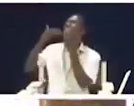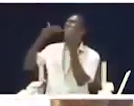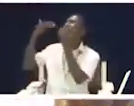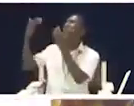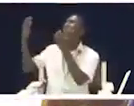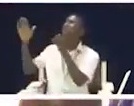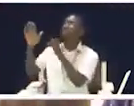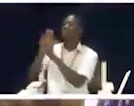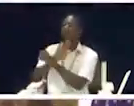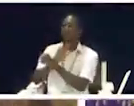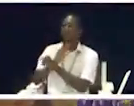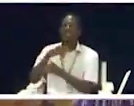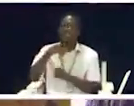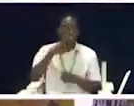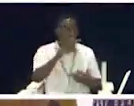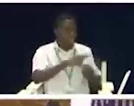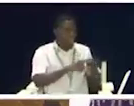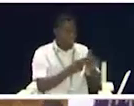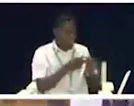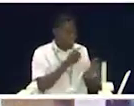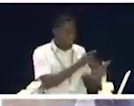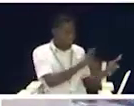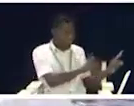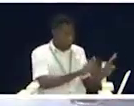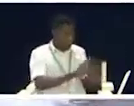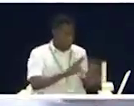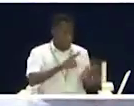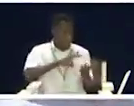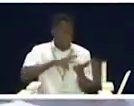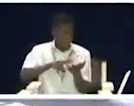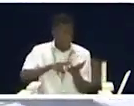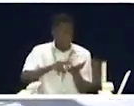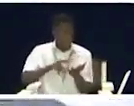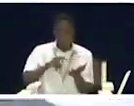Tell your neighbor, are you ready to dance? Tell your